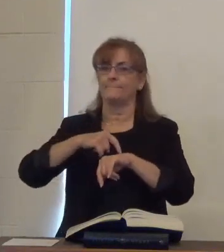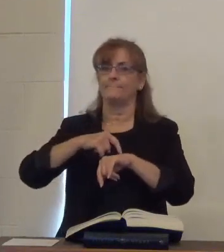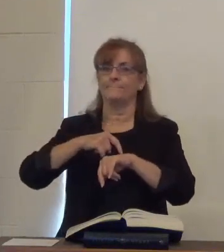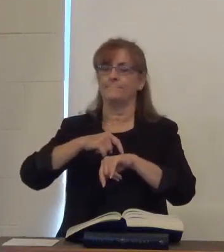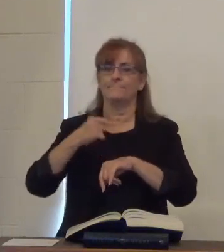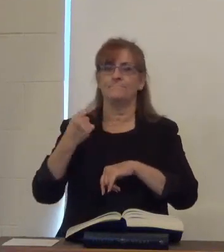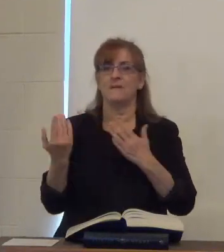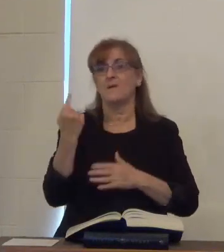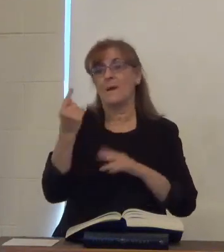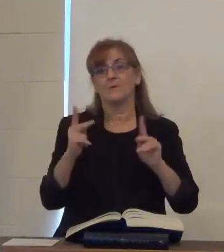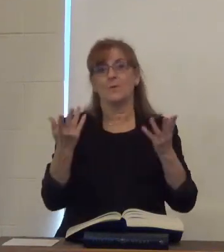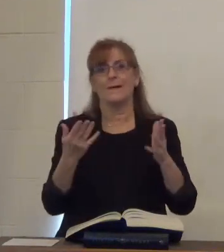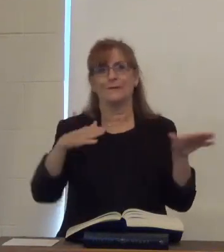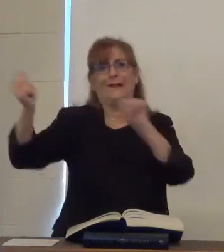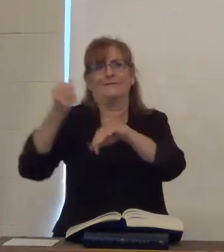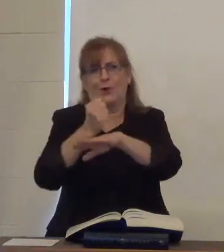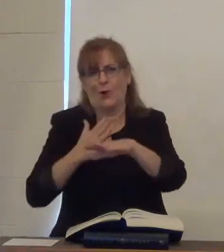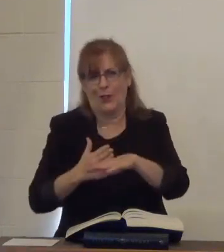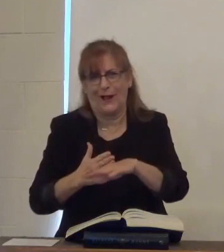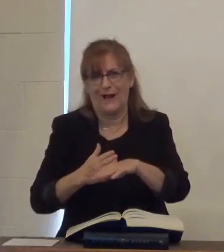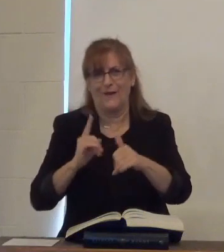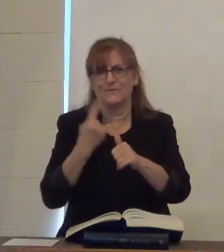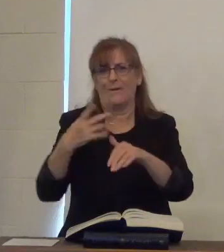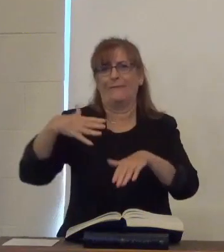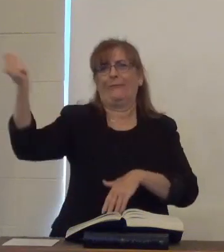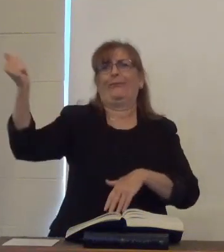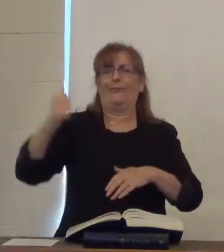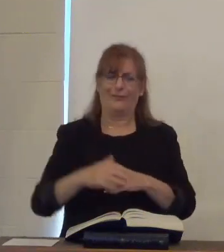perhaps one who wants to leave early, be the first one out the door.